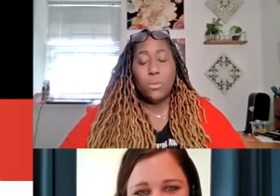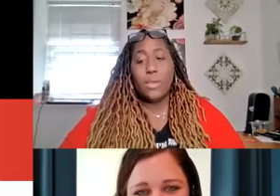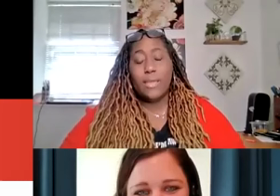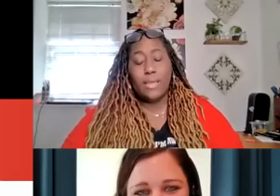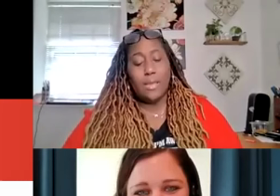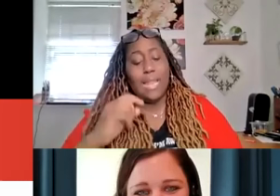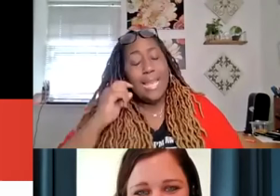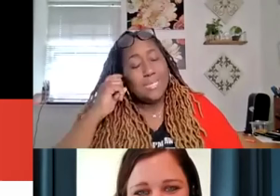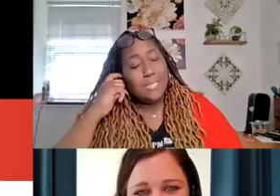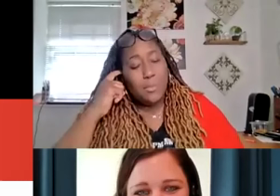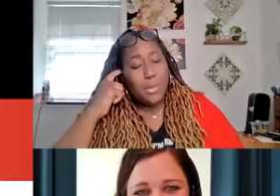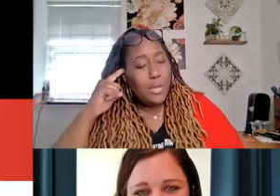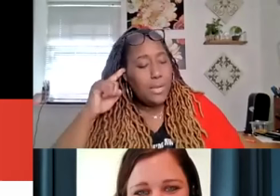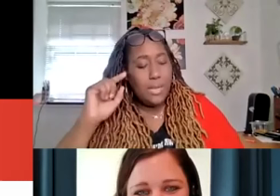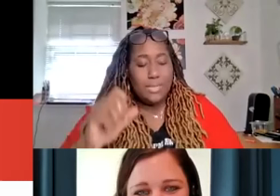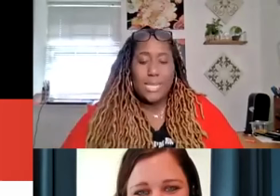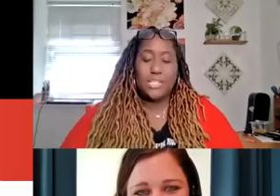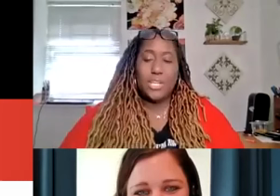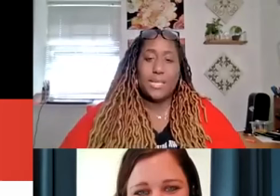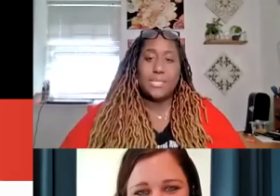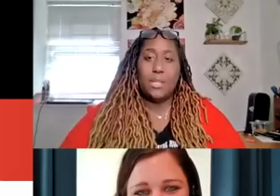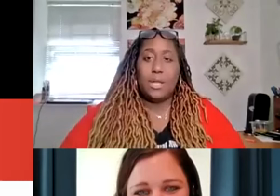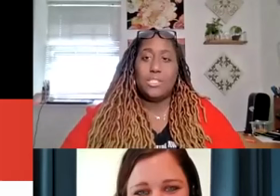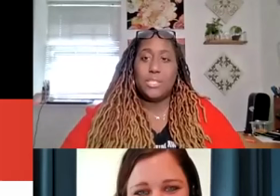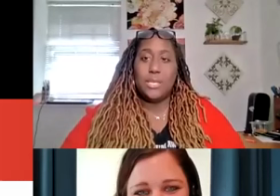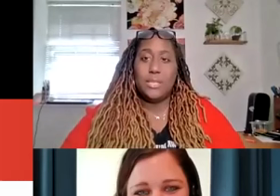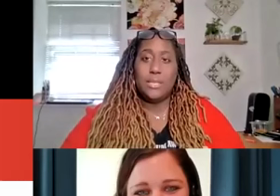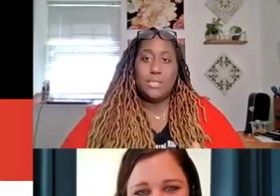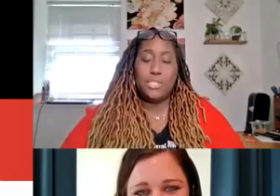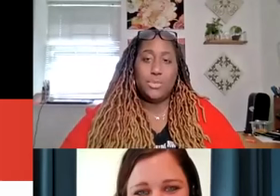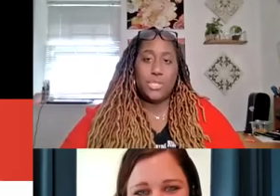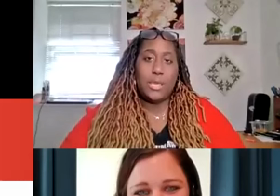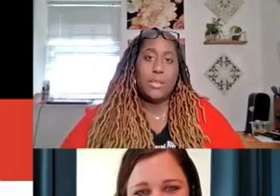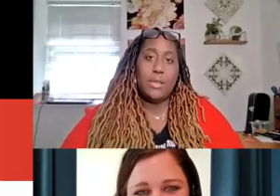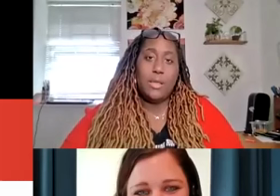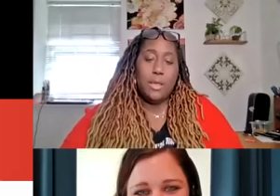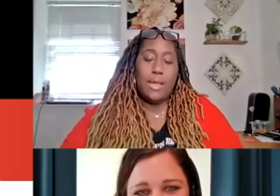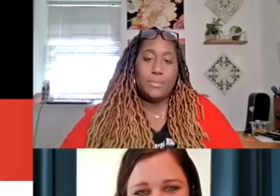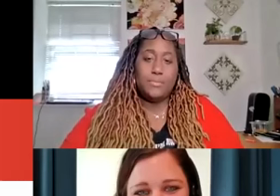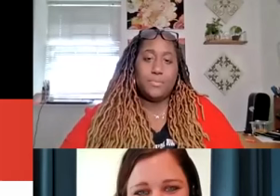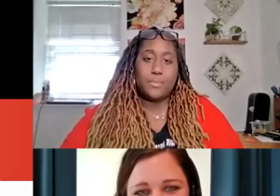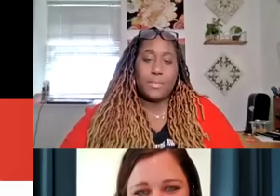So we, last summer, DHS launched the 2-gen